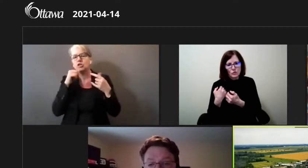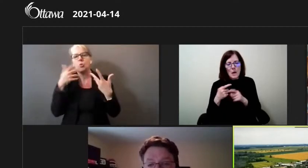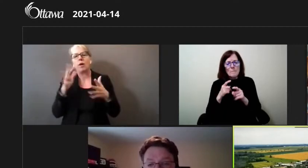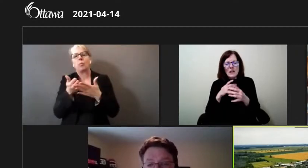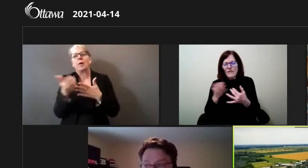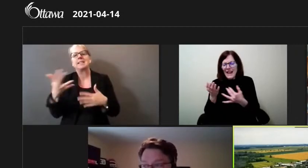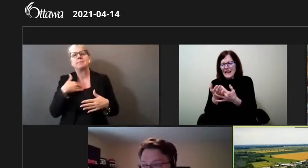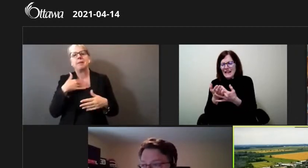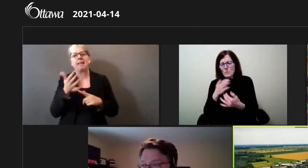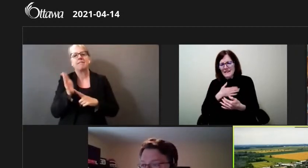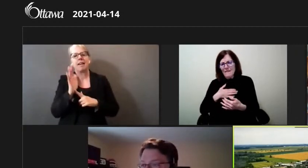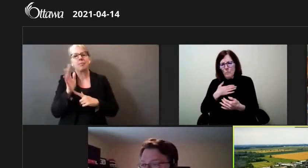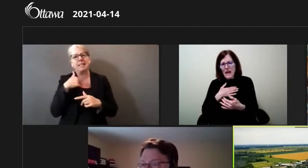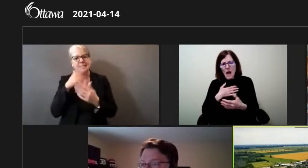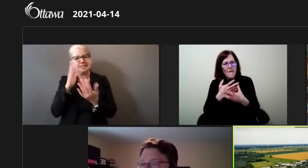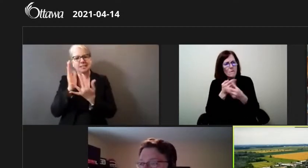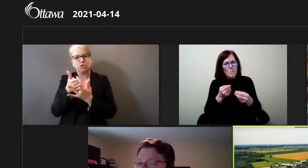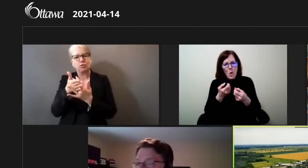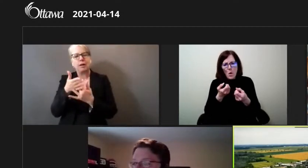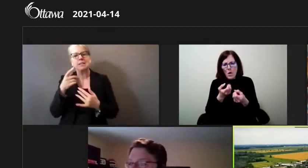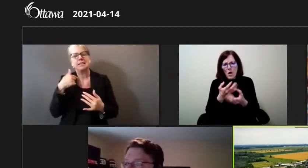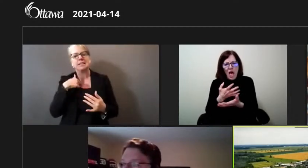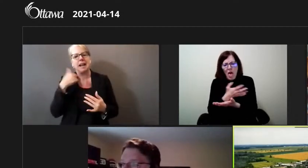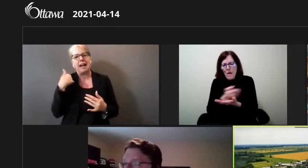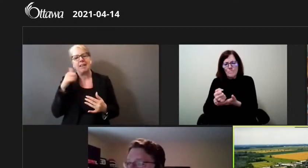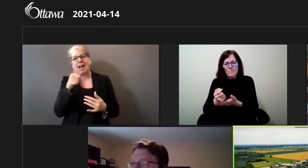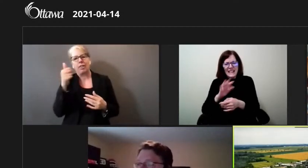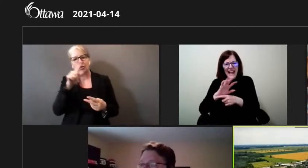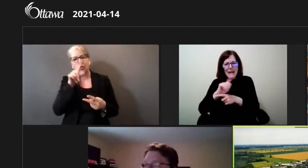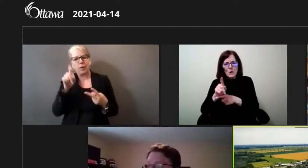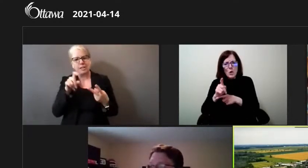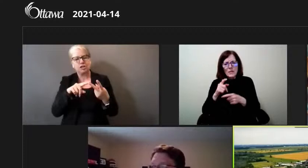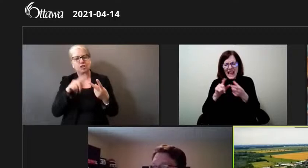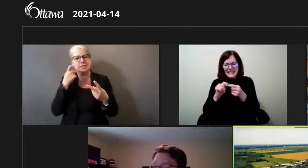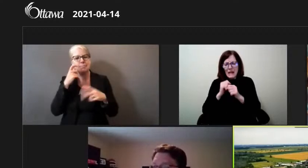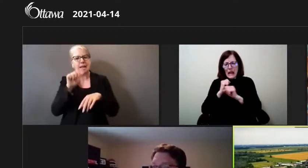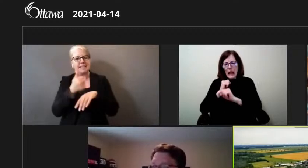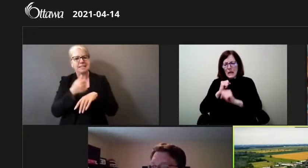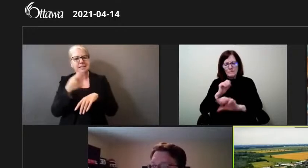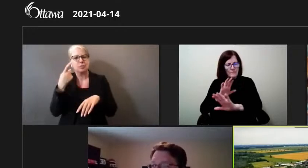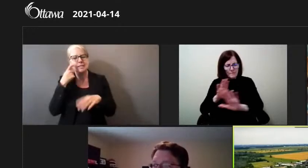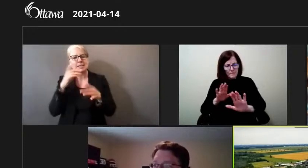my 5 minutes here. And I have a question based on what you were just saying there.